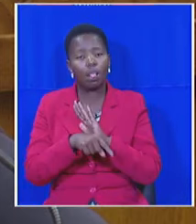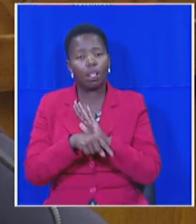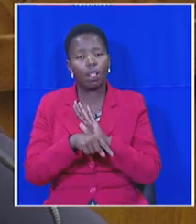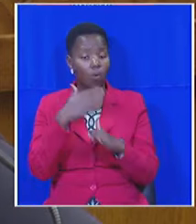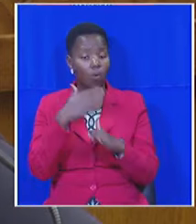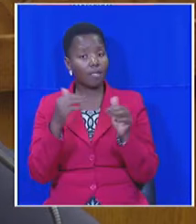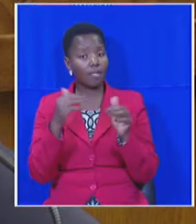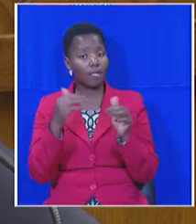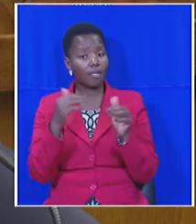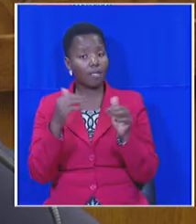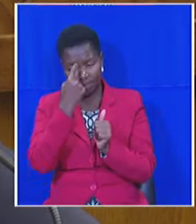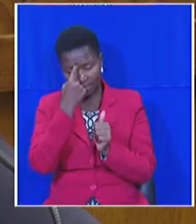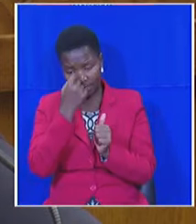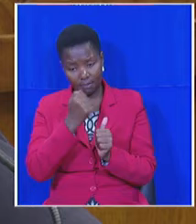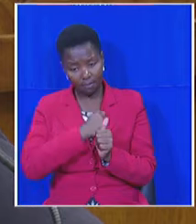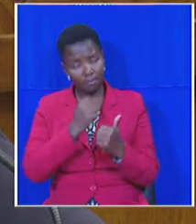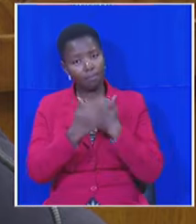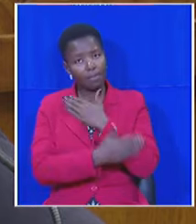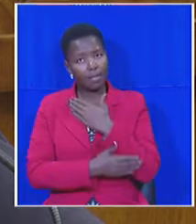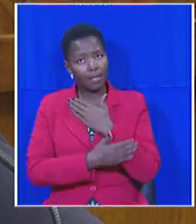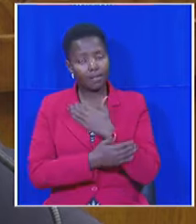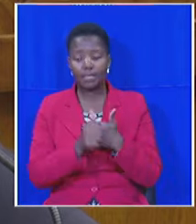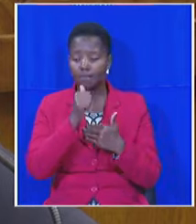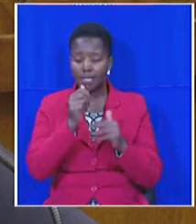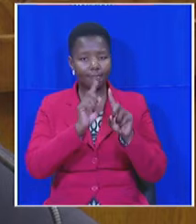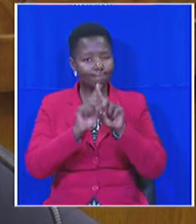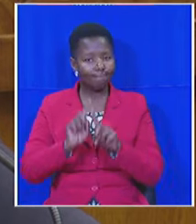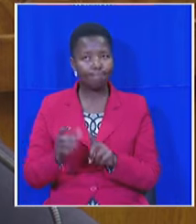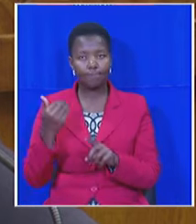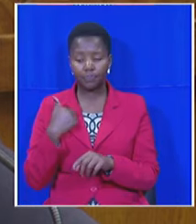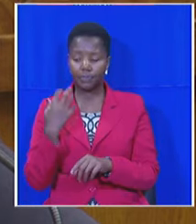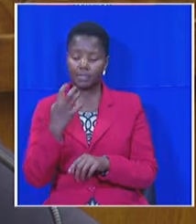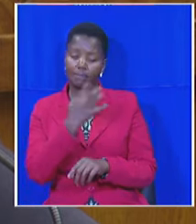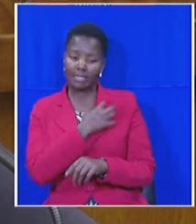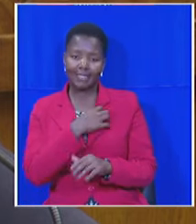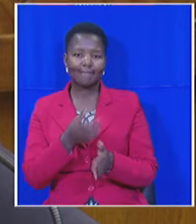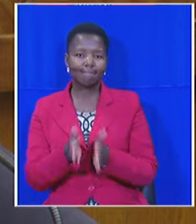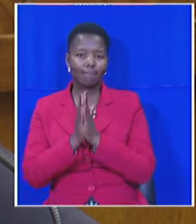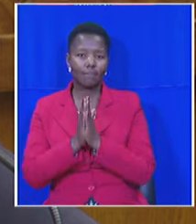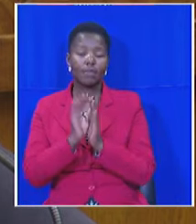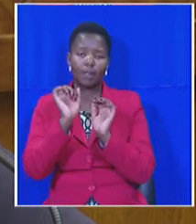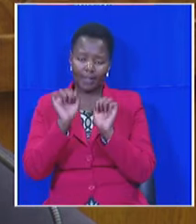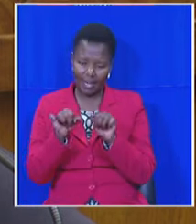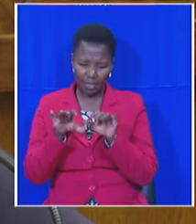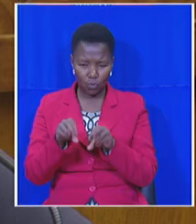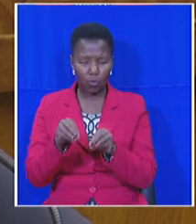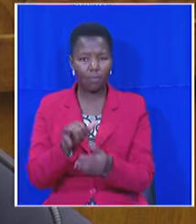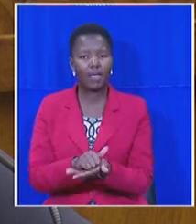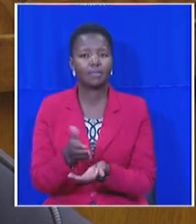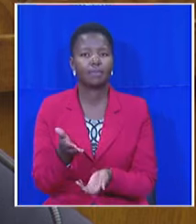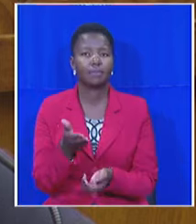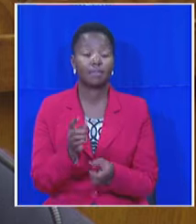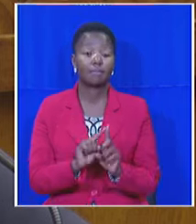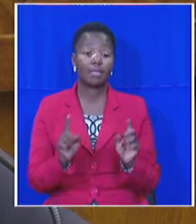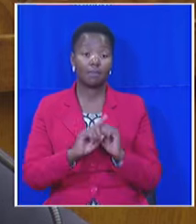national interest, whatever our differences, which is what the minister appealed for in his budget speech, we can avoid that downgrade. Because you see,